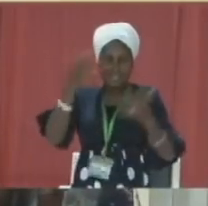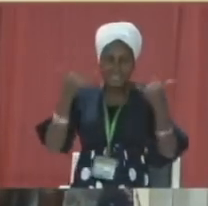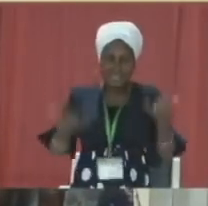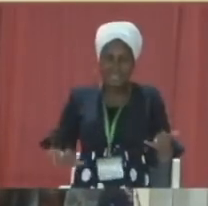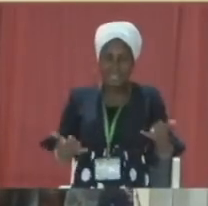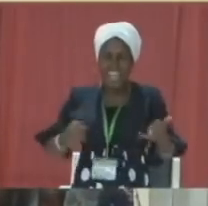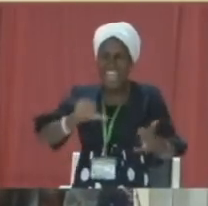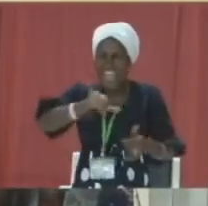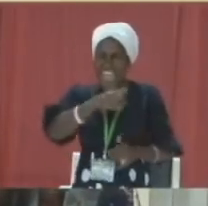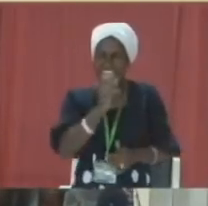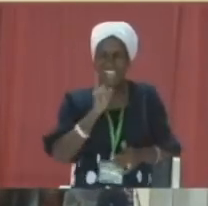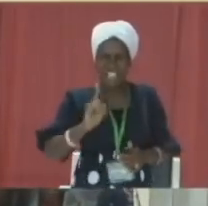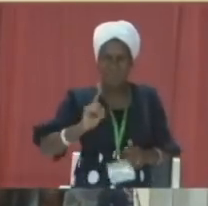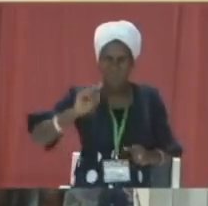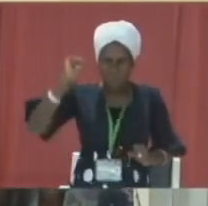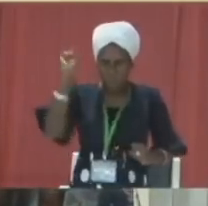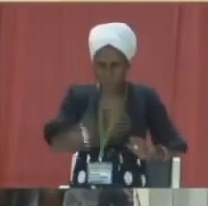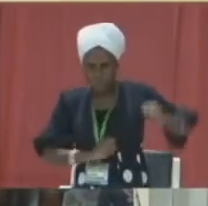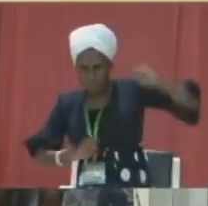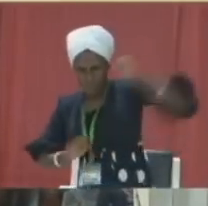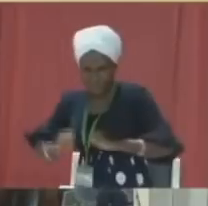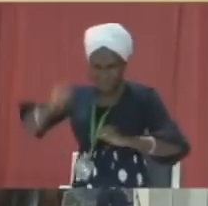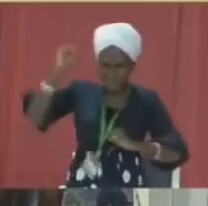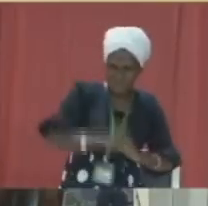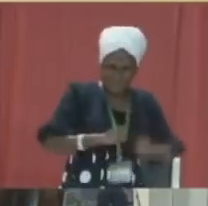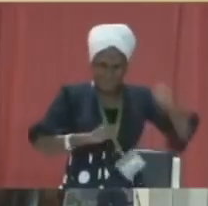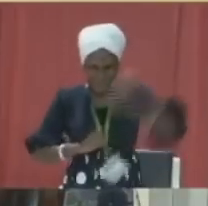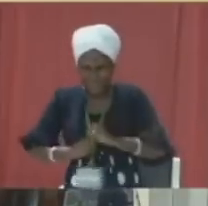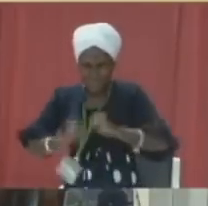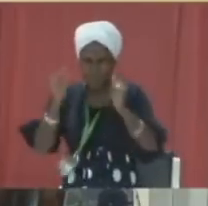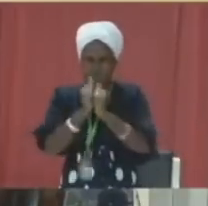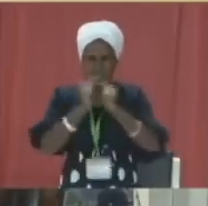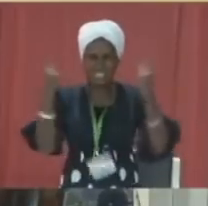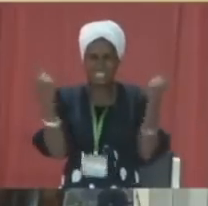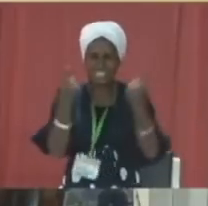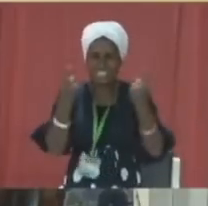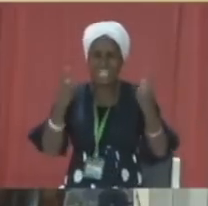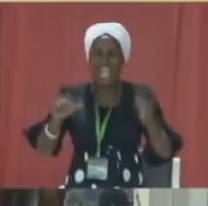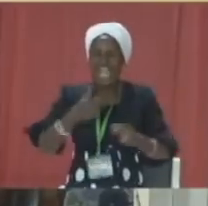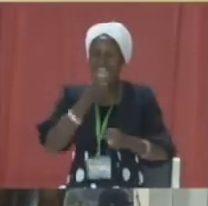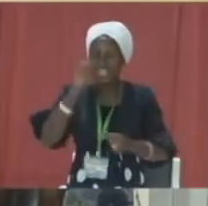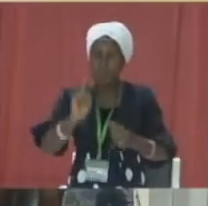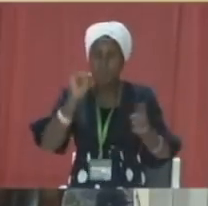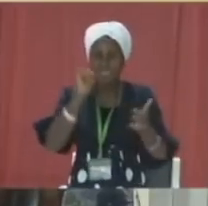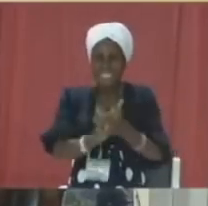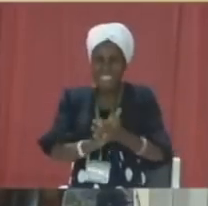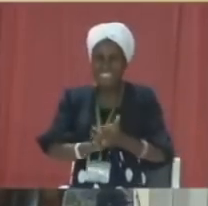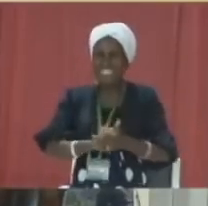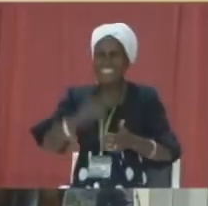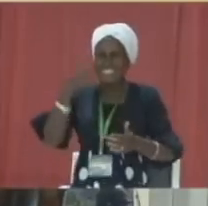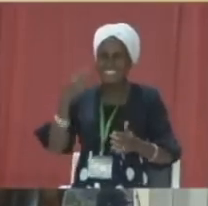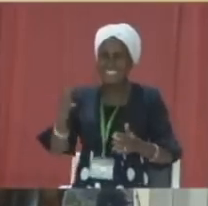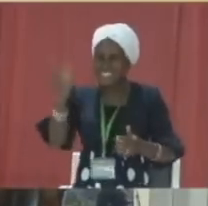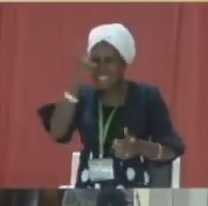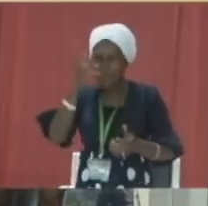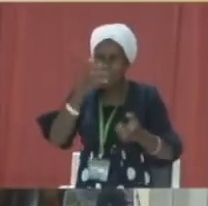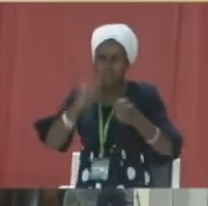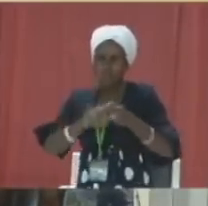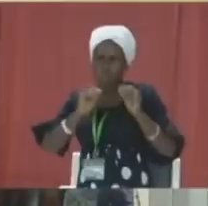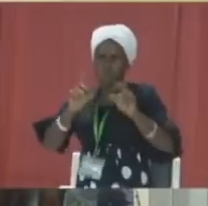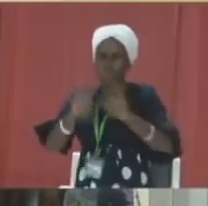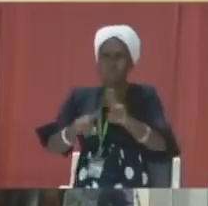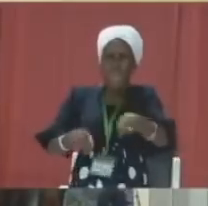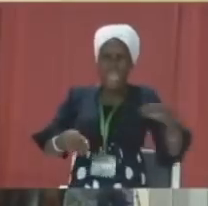Anyone struggling with the chain of sin, whom the enemy is trying to take back to hell, let that chain be